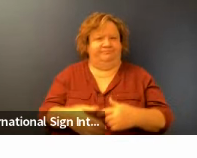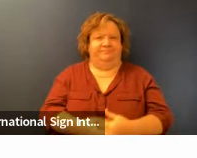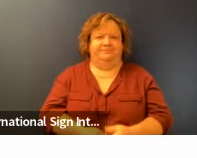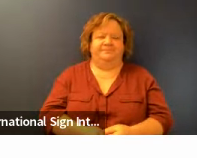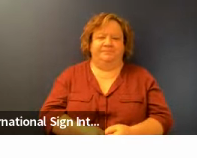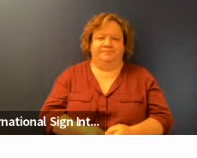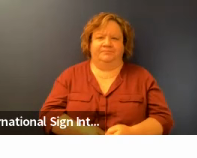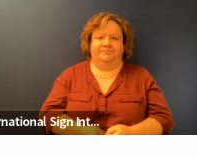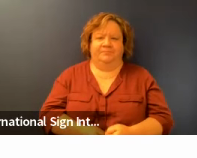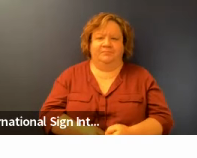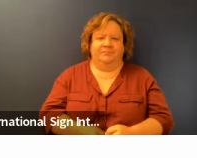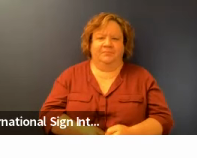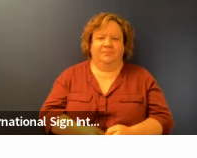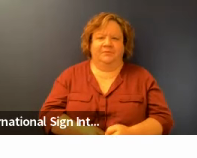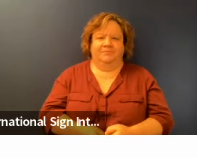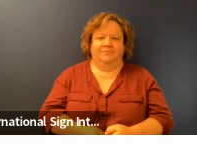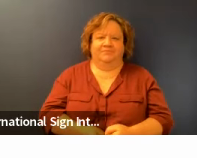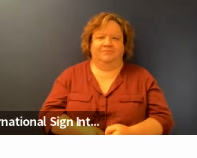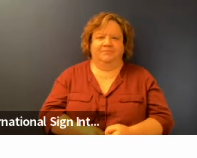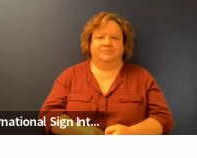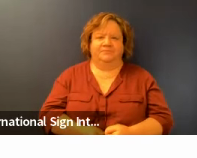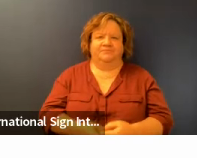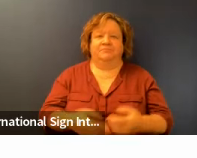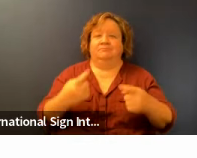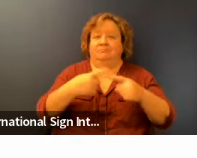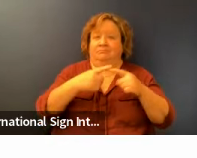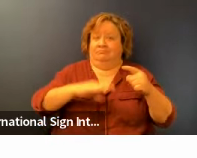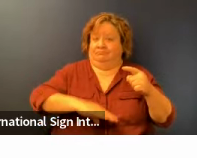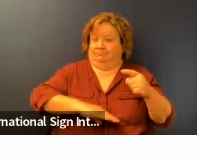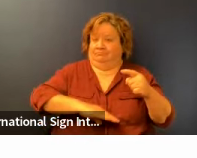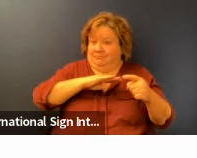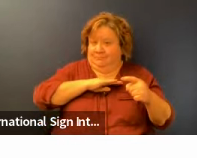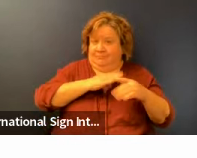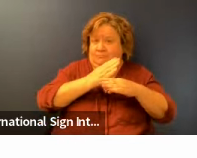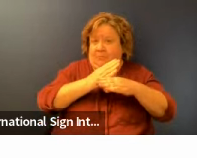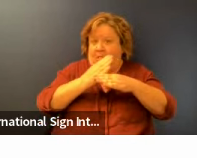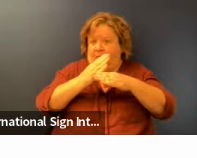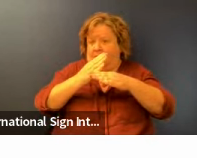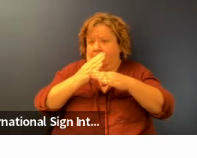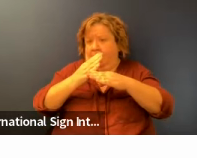some majority of sub-Saharan countries. And therefore, shocks such as